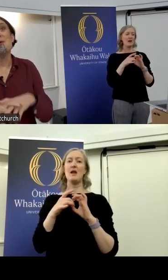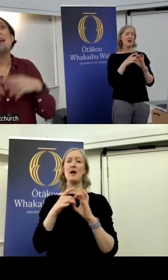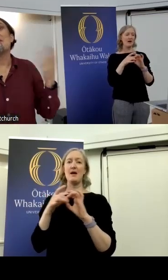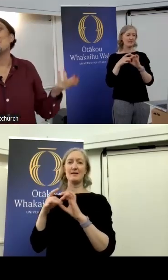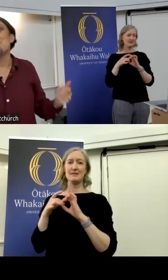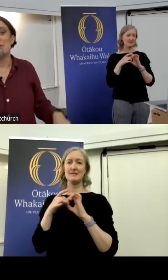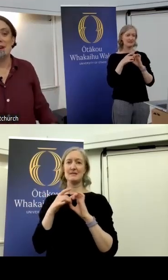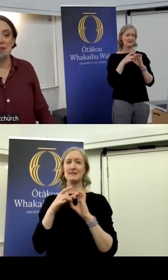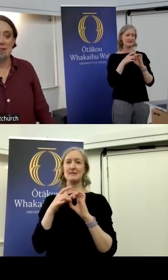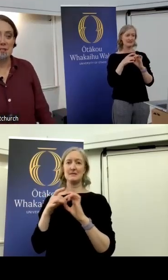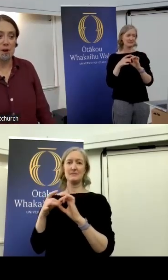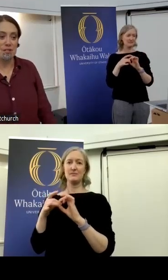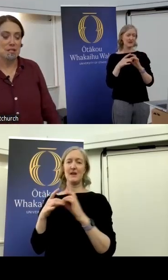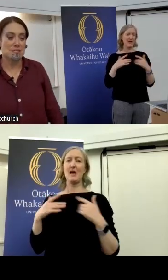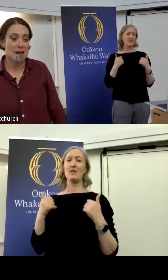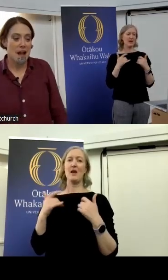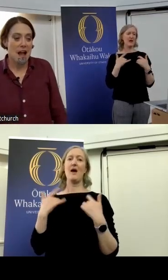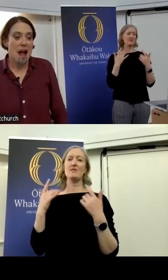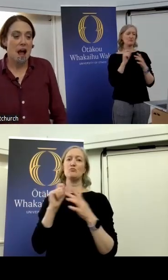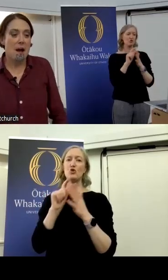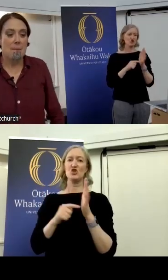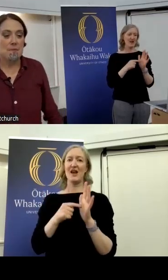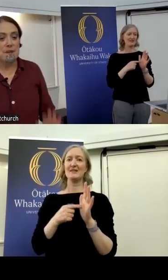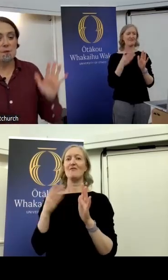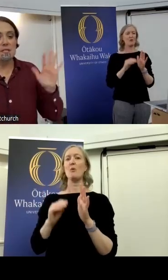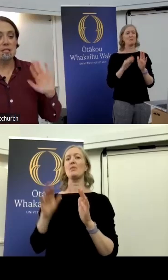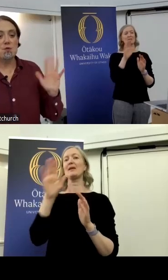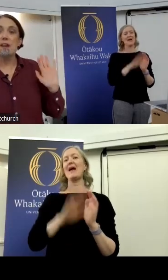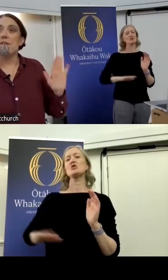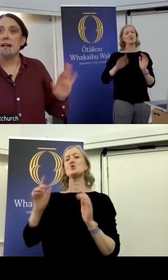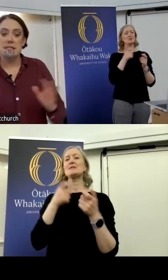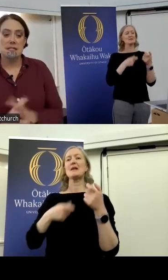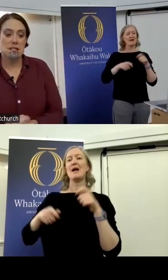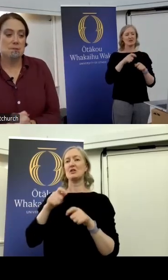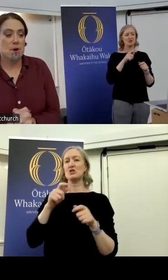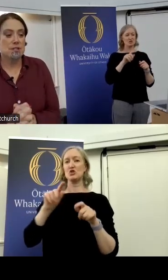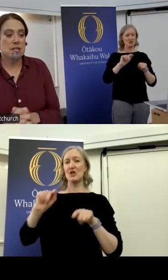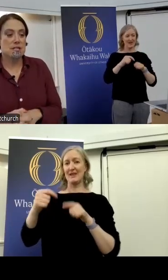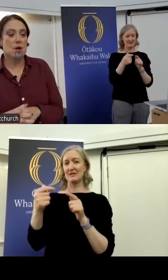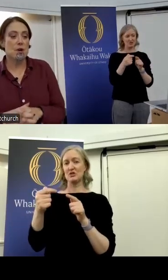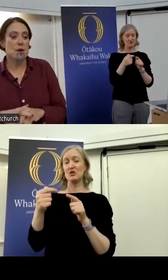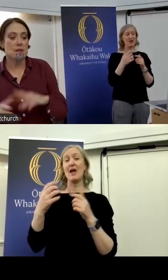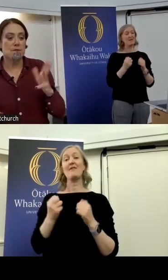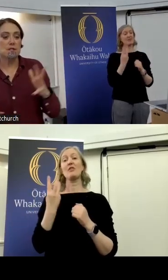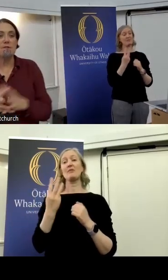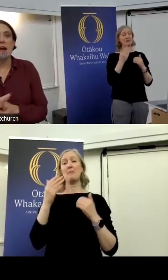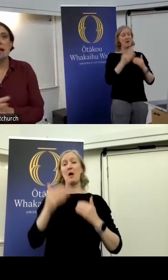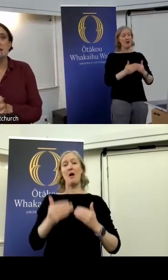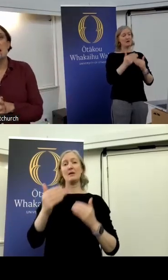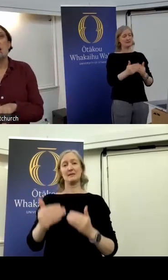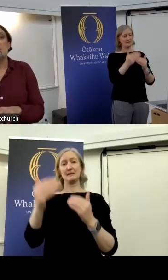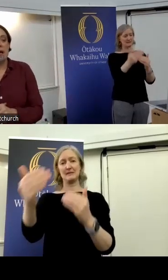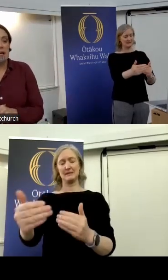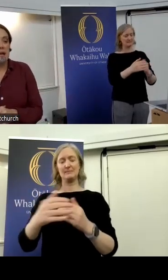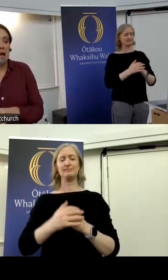and all the other support they've given this project. There was 3 phases to the project. So in the first